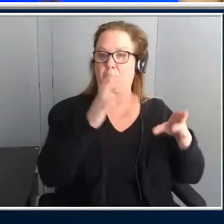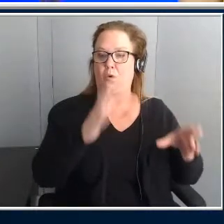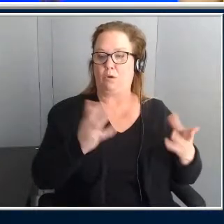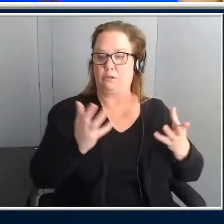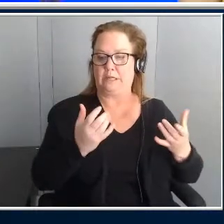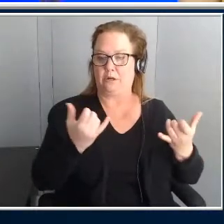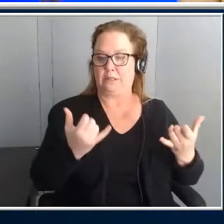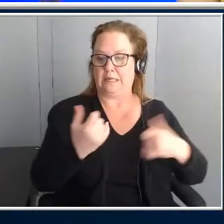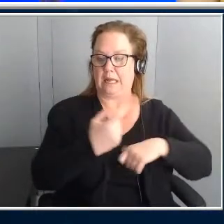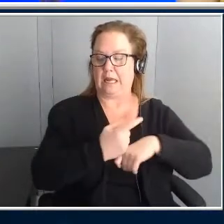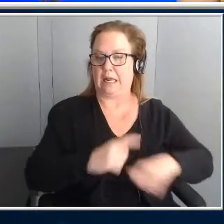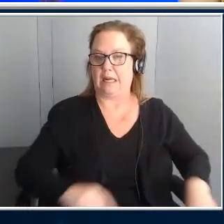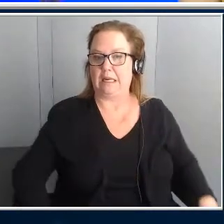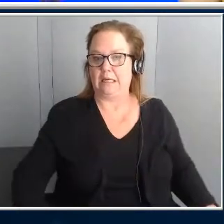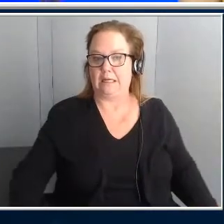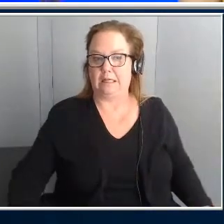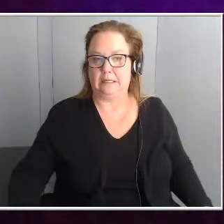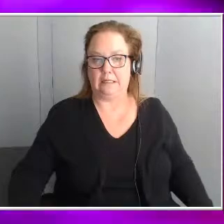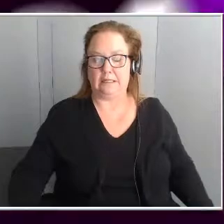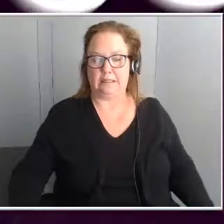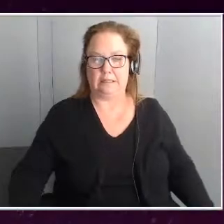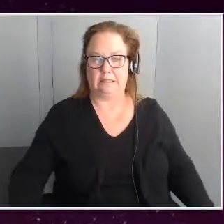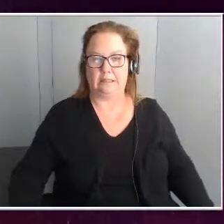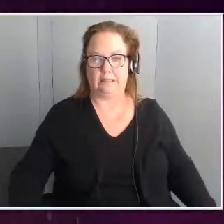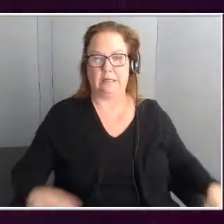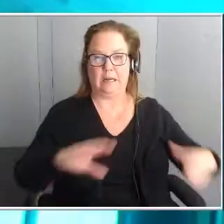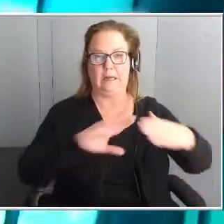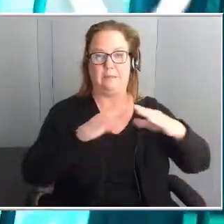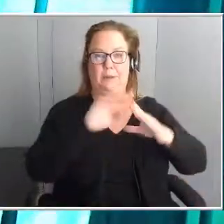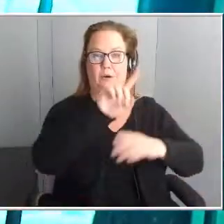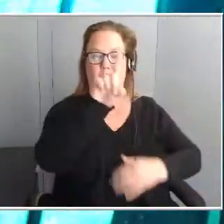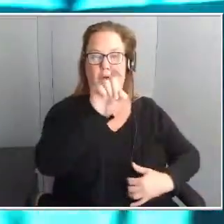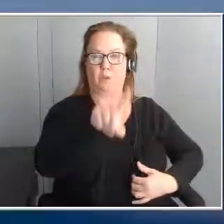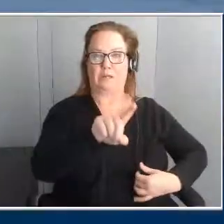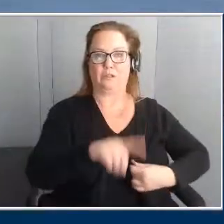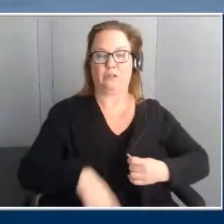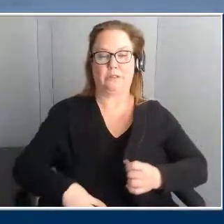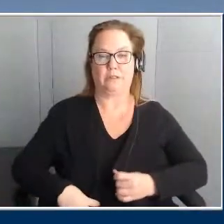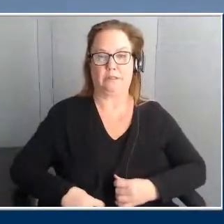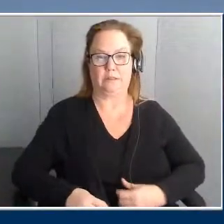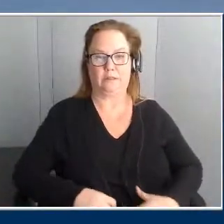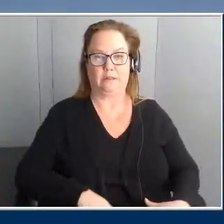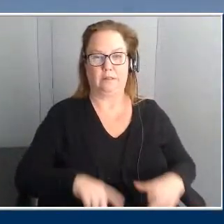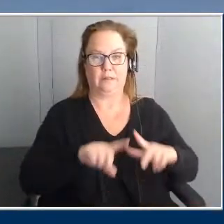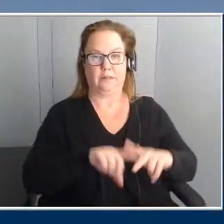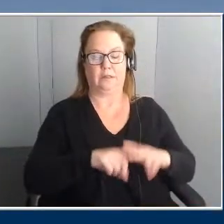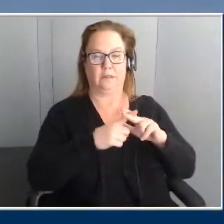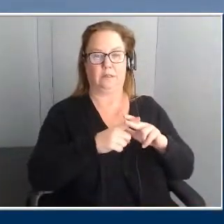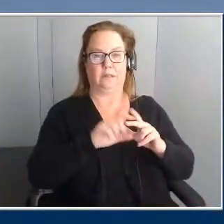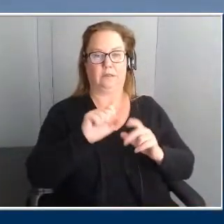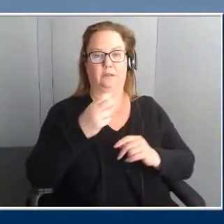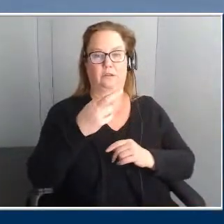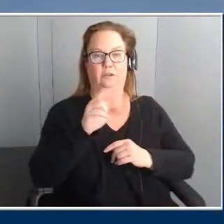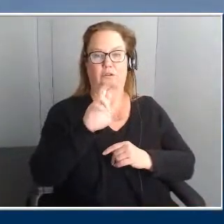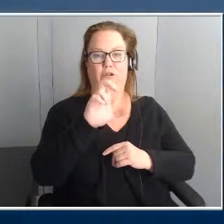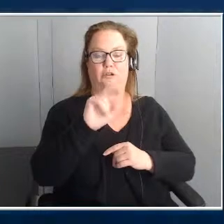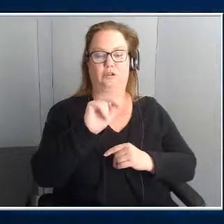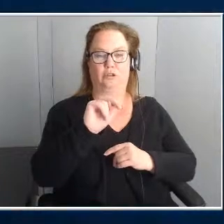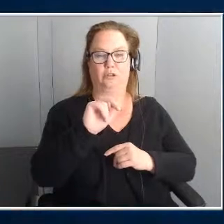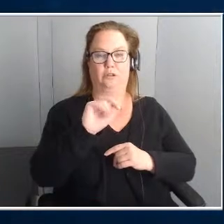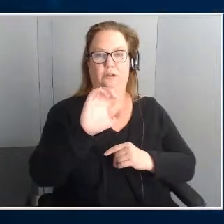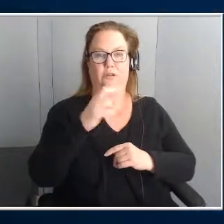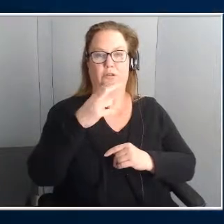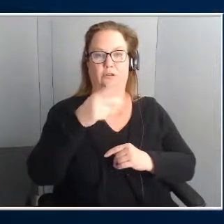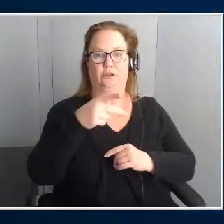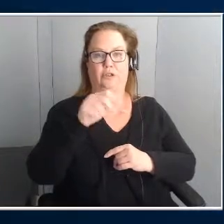today. Okay, let's get to our community questions. Want to start out with Sharon Chapman-Whitlaw, who